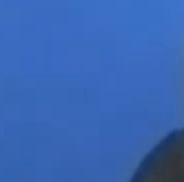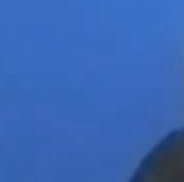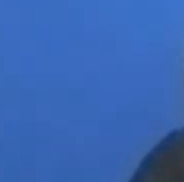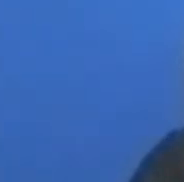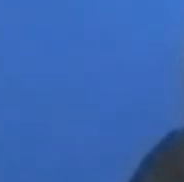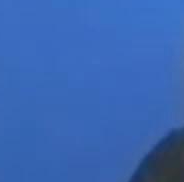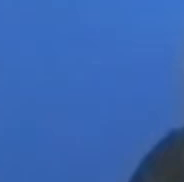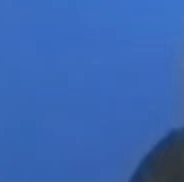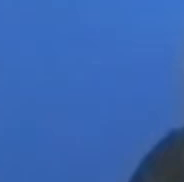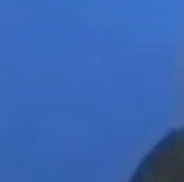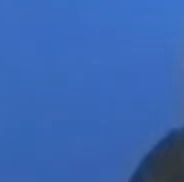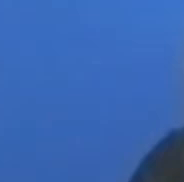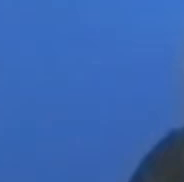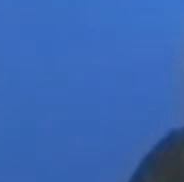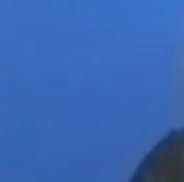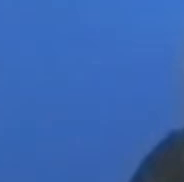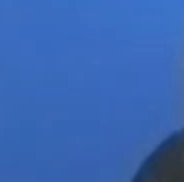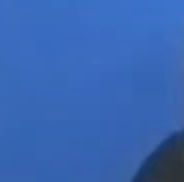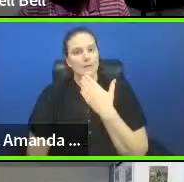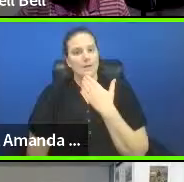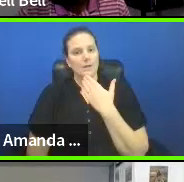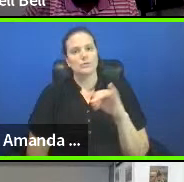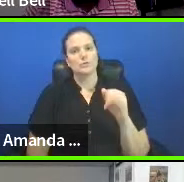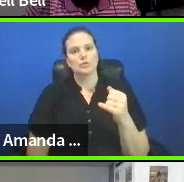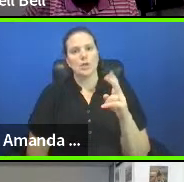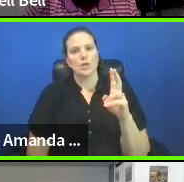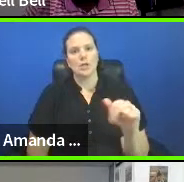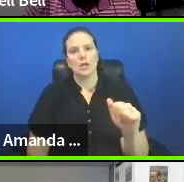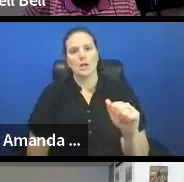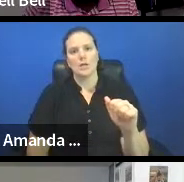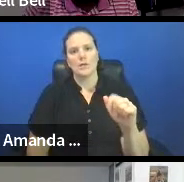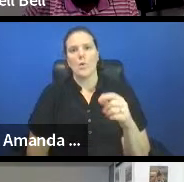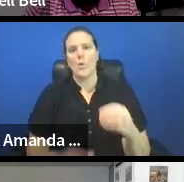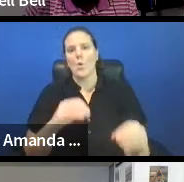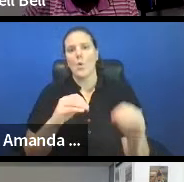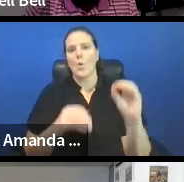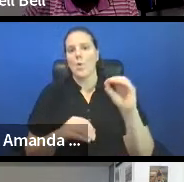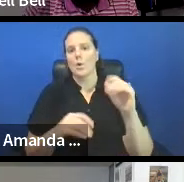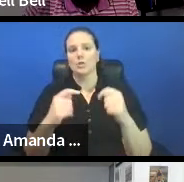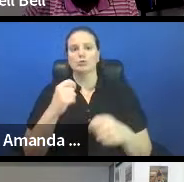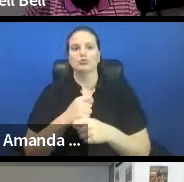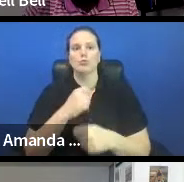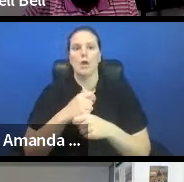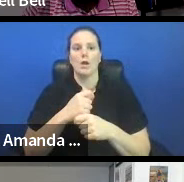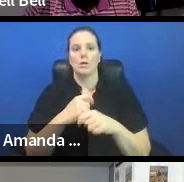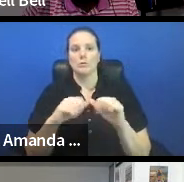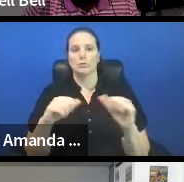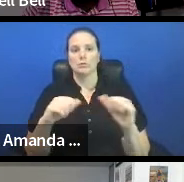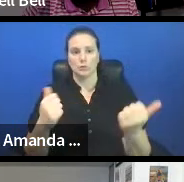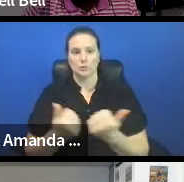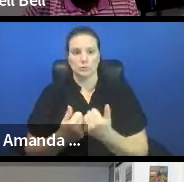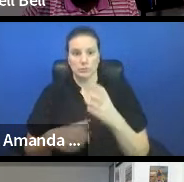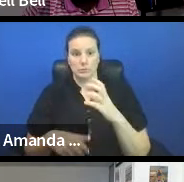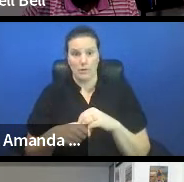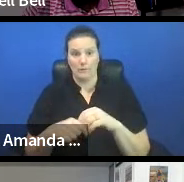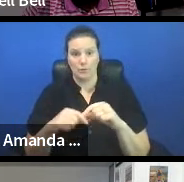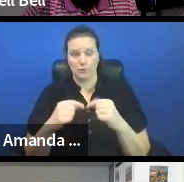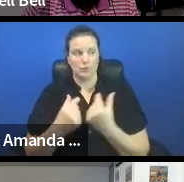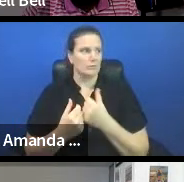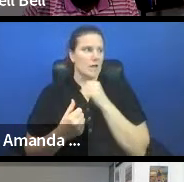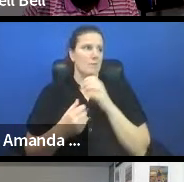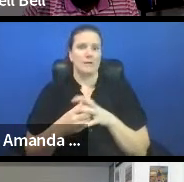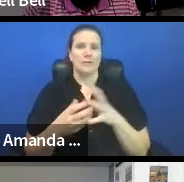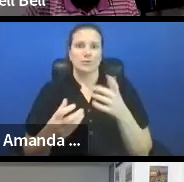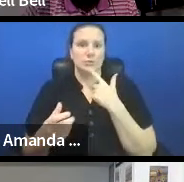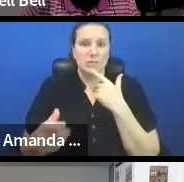Thank you. I'm Jana Jarvis on behalf of the Oregon Trucking Association as a member of this group. There's not much left to